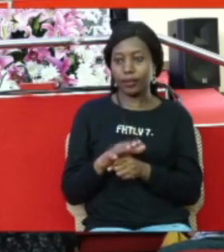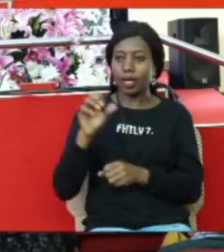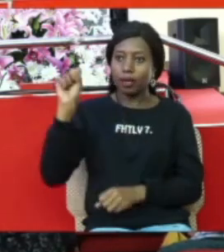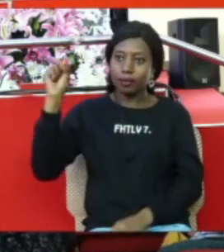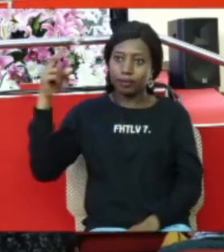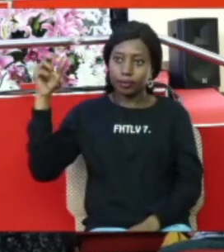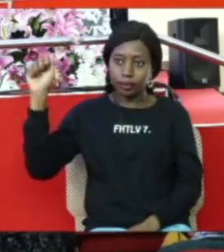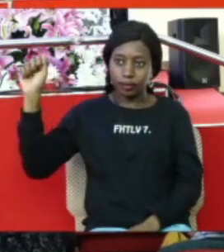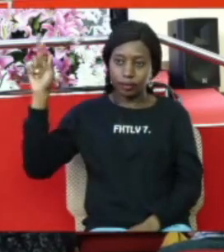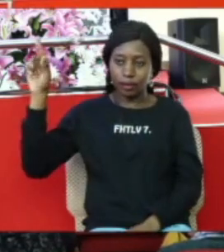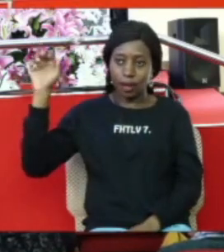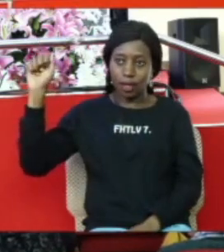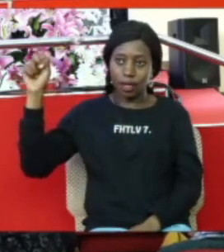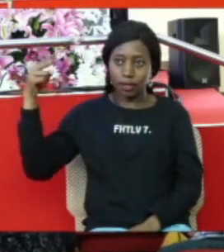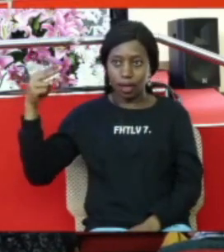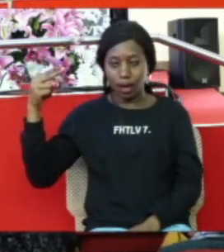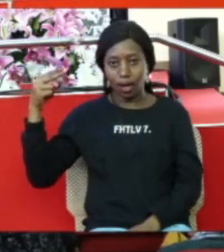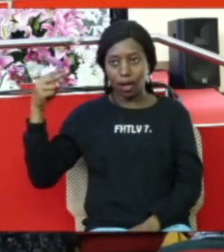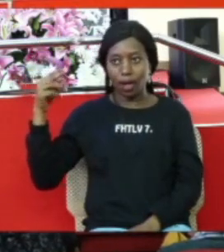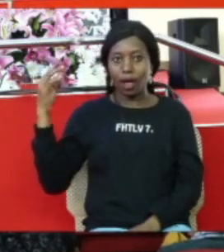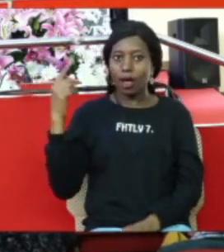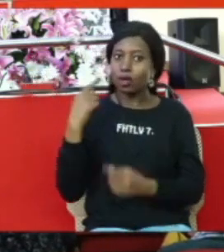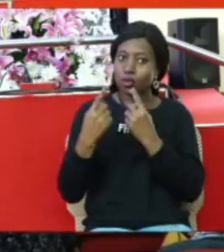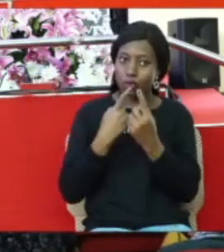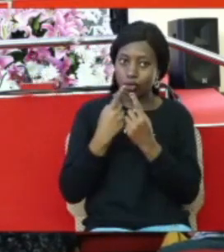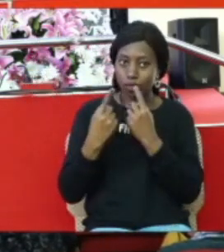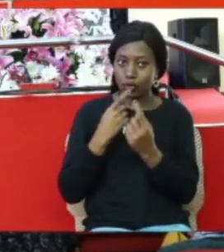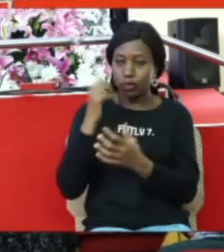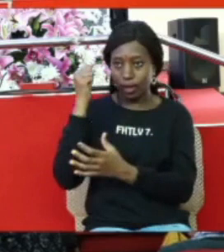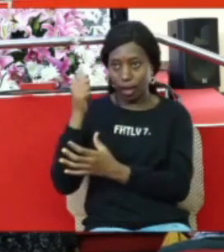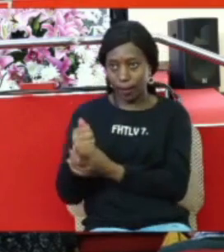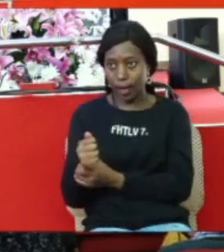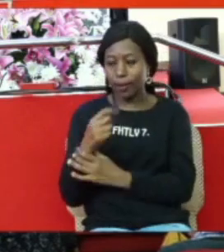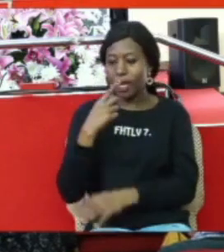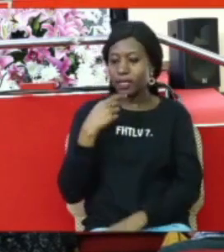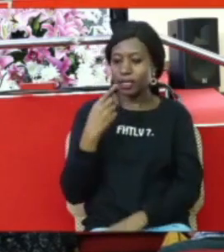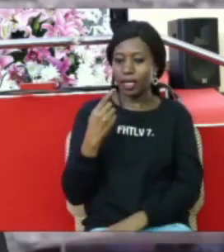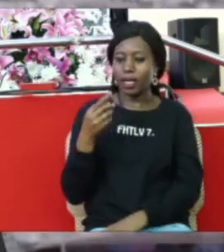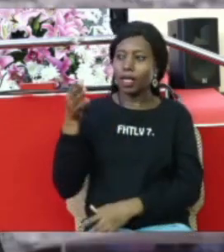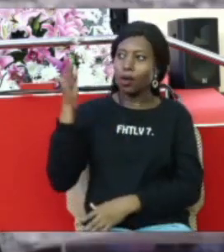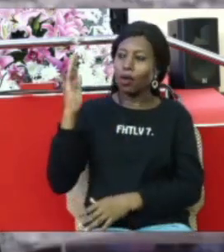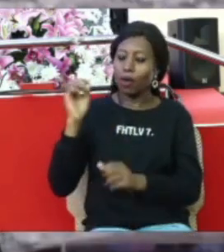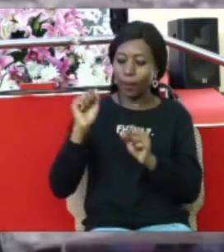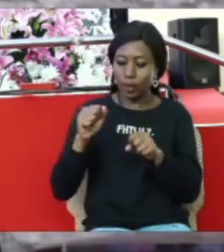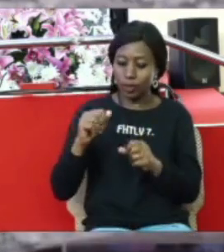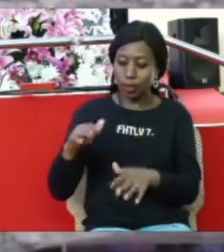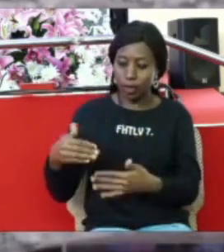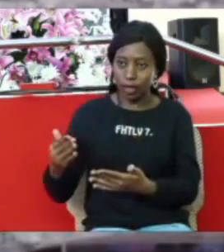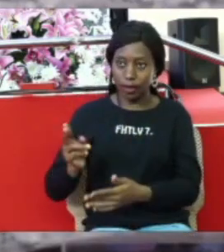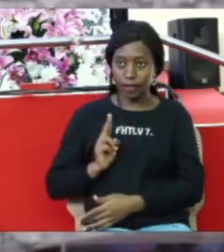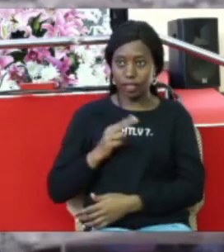God said is true, he'll give you a child. But he told you, not necessarily through me, but it is through me, through